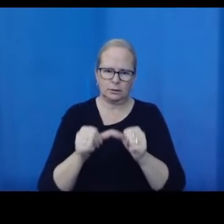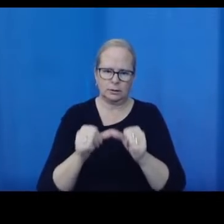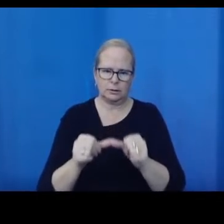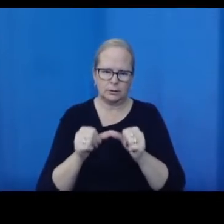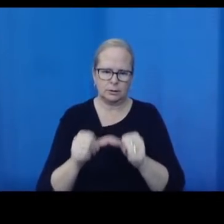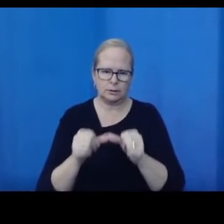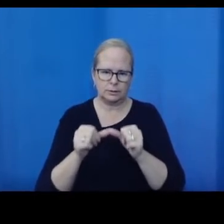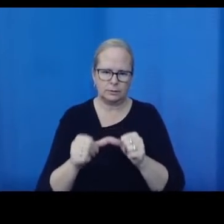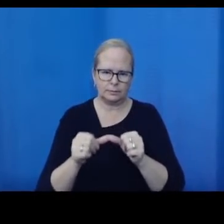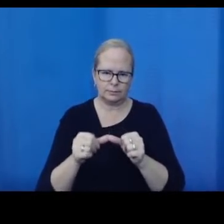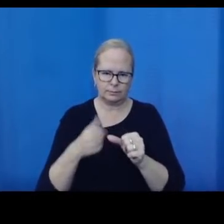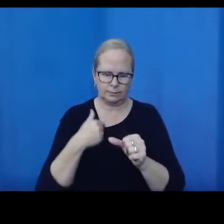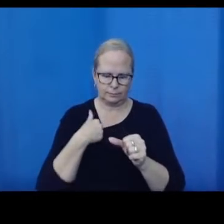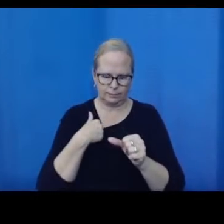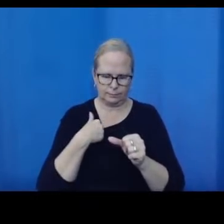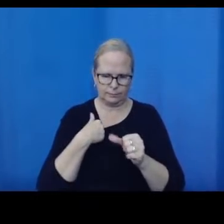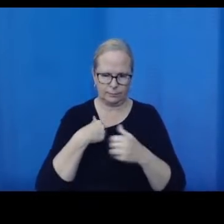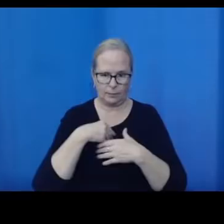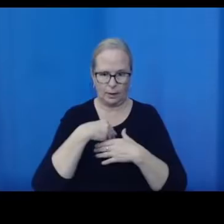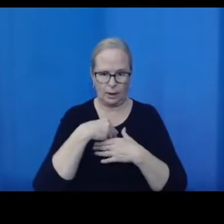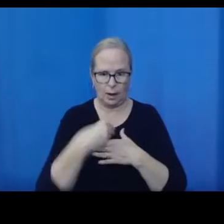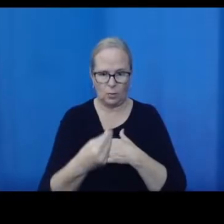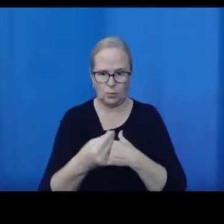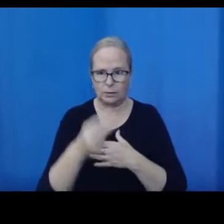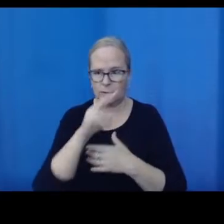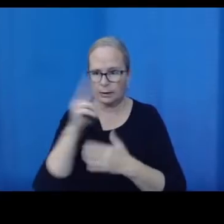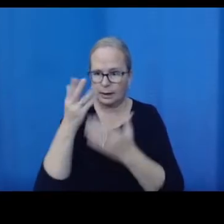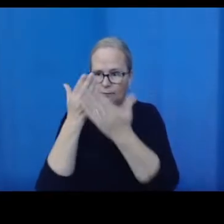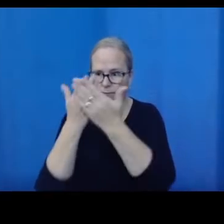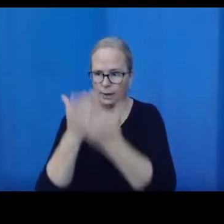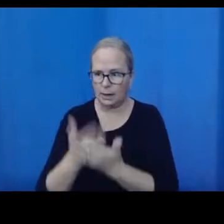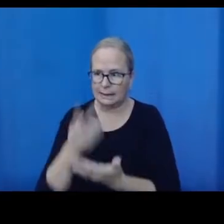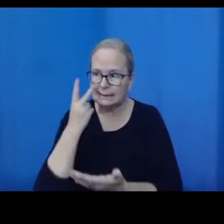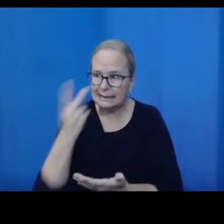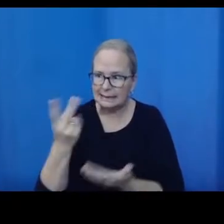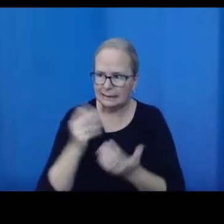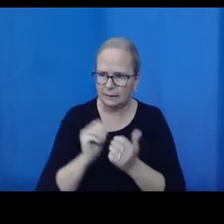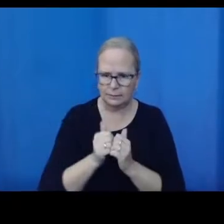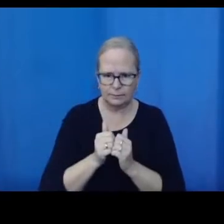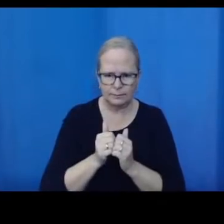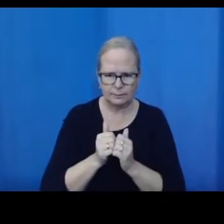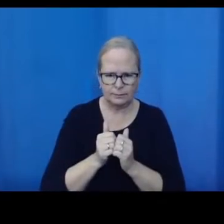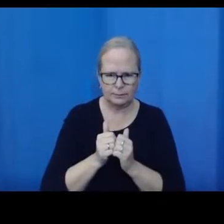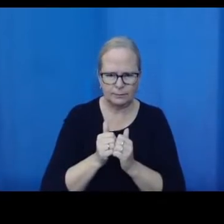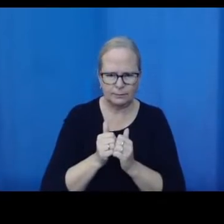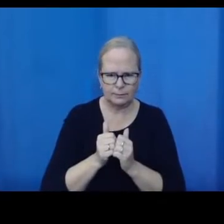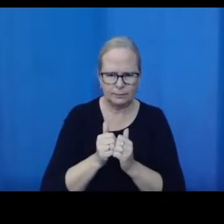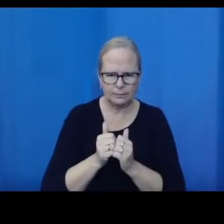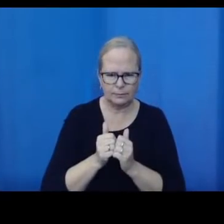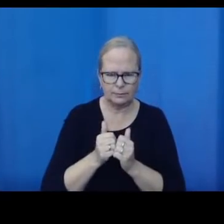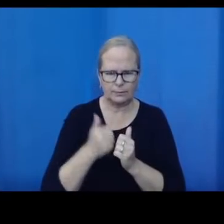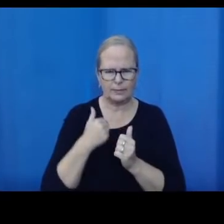when maybe you're not getting through as much as you want to convince yourself you are.